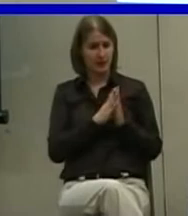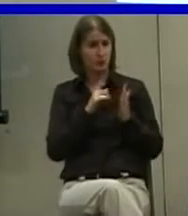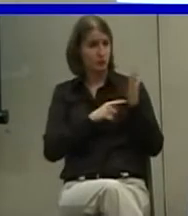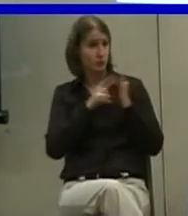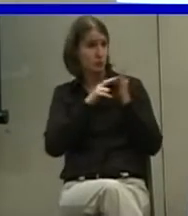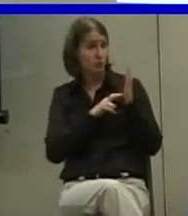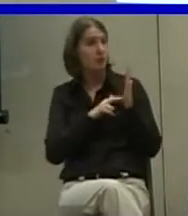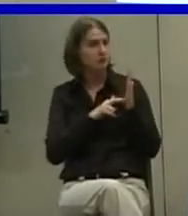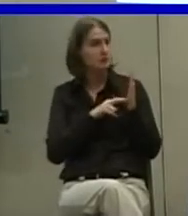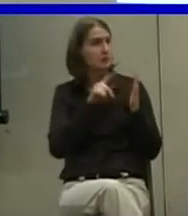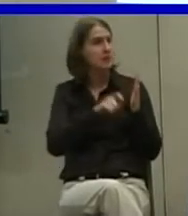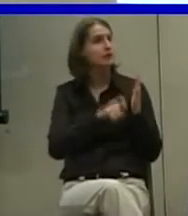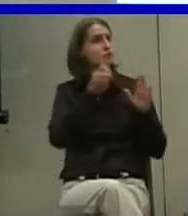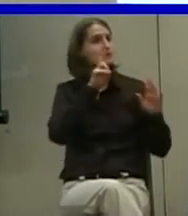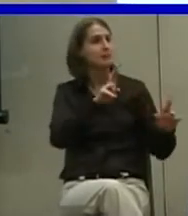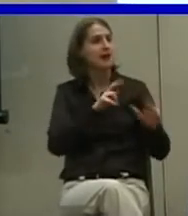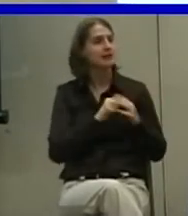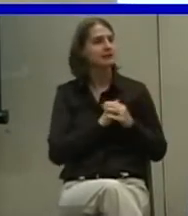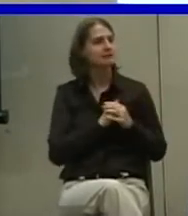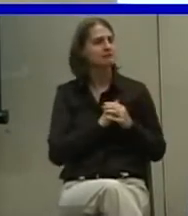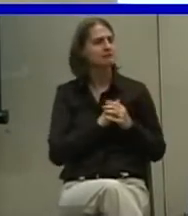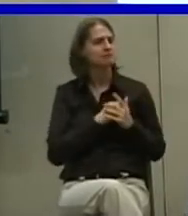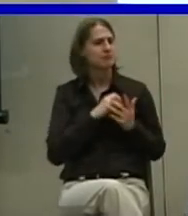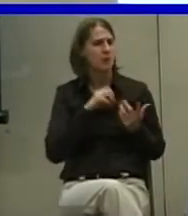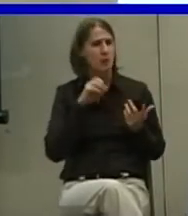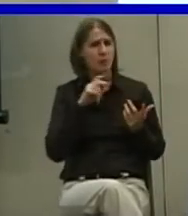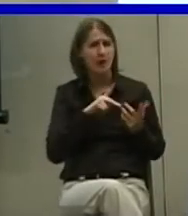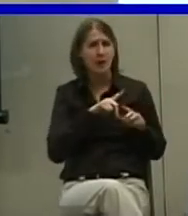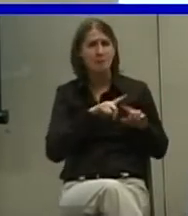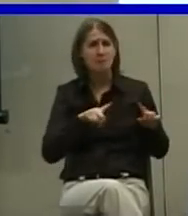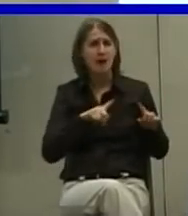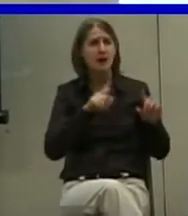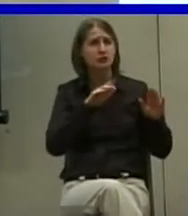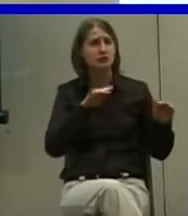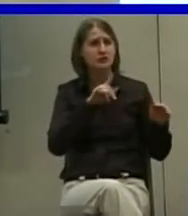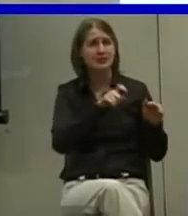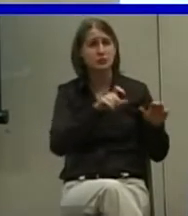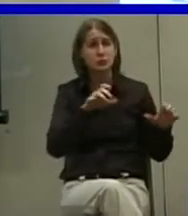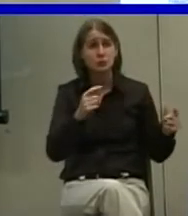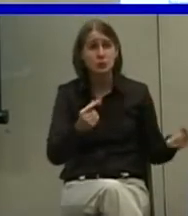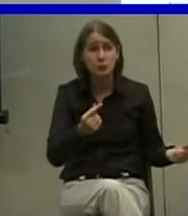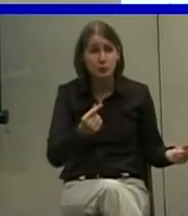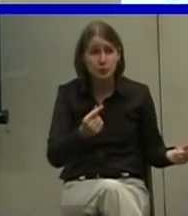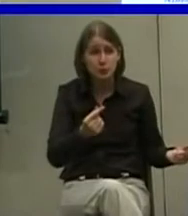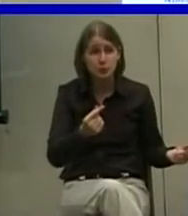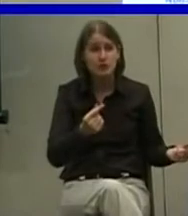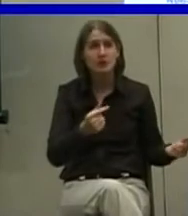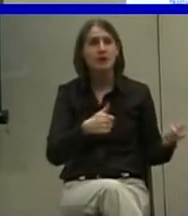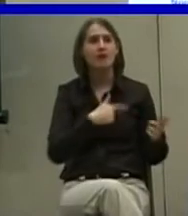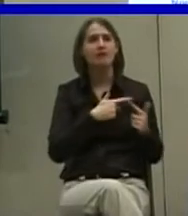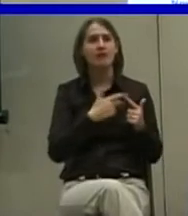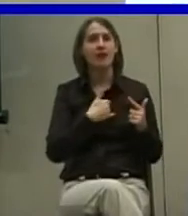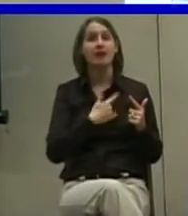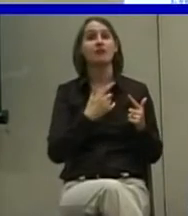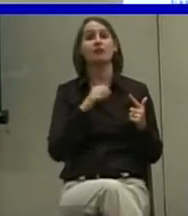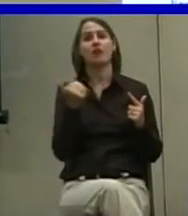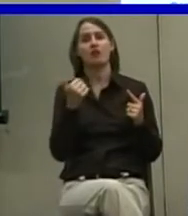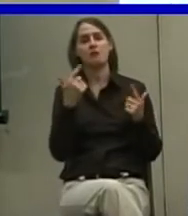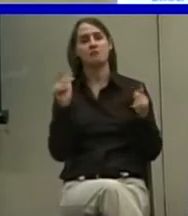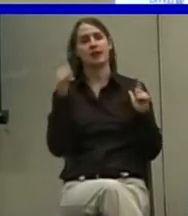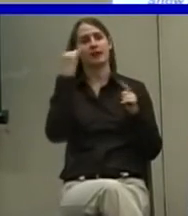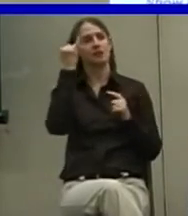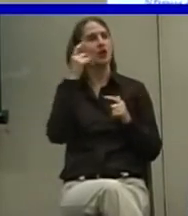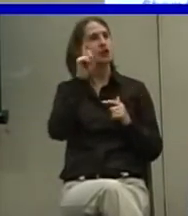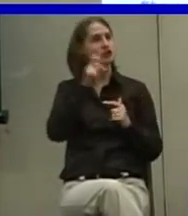rule? And they said, be respectful. And we said, but what should kids do? And then they went to the kind of another big idea. They